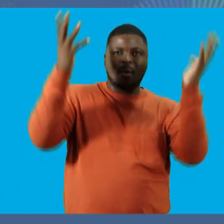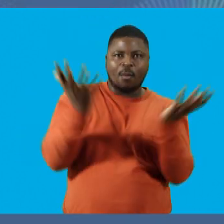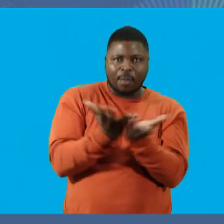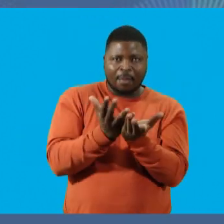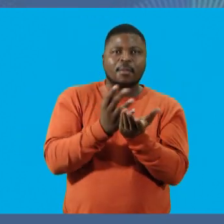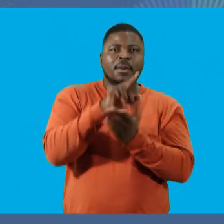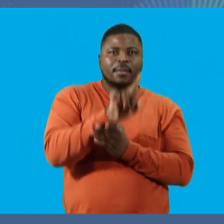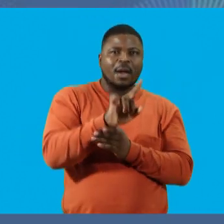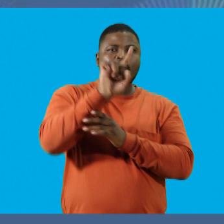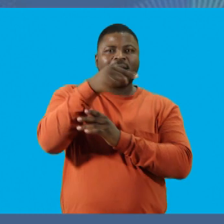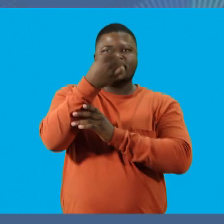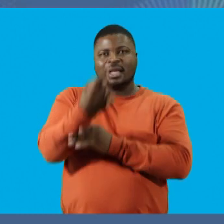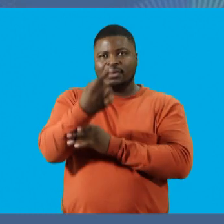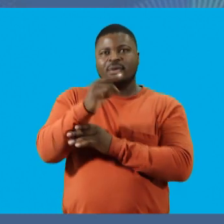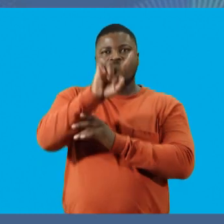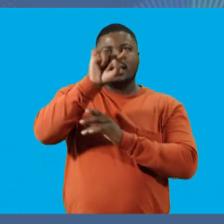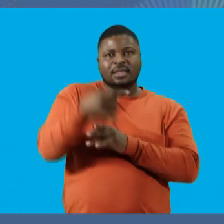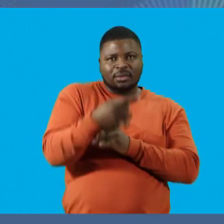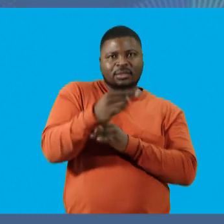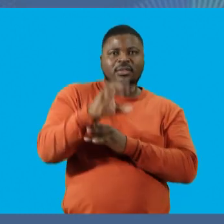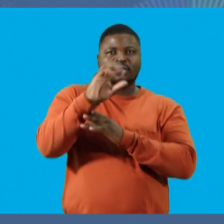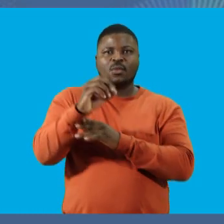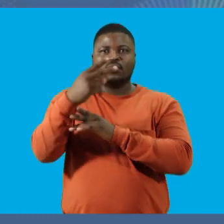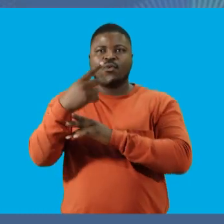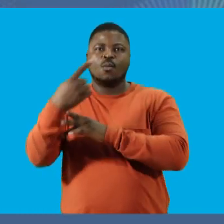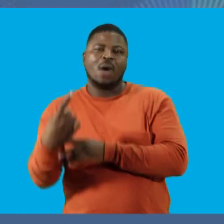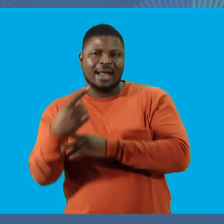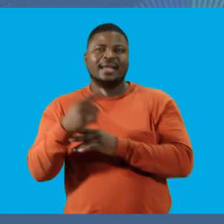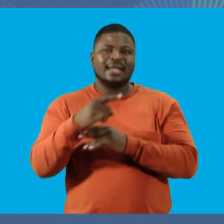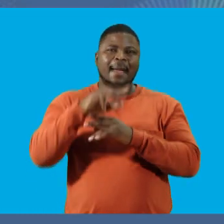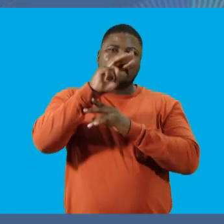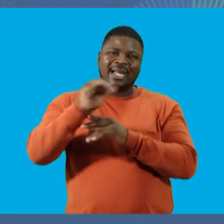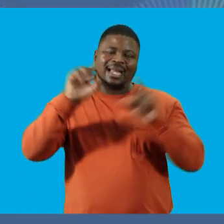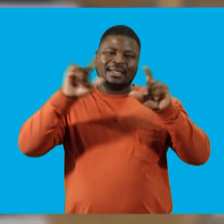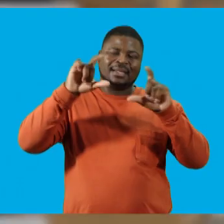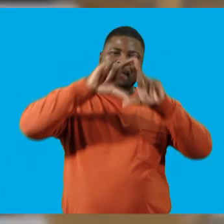about 1,021 cubic meters. Now that's big.